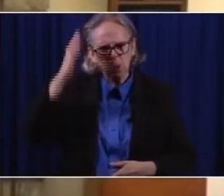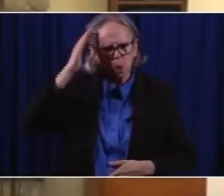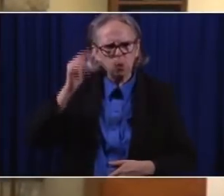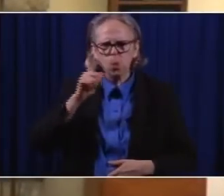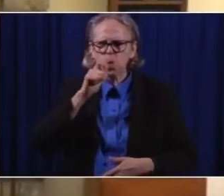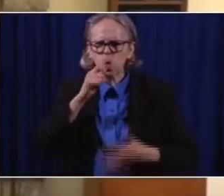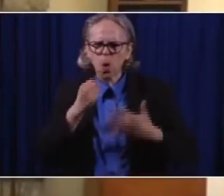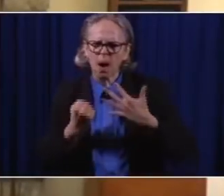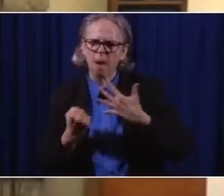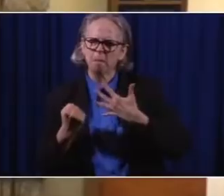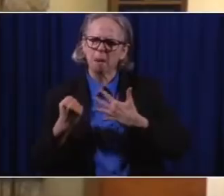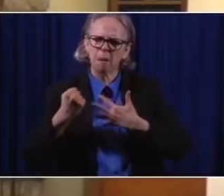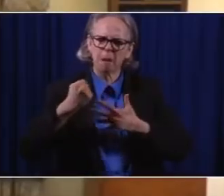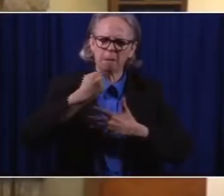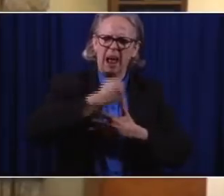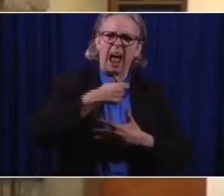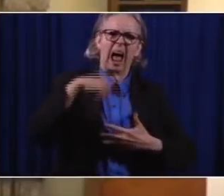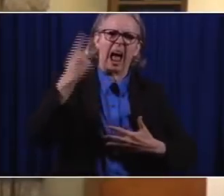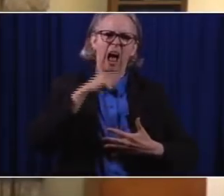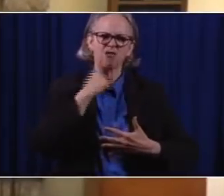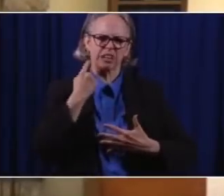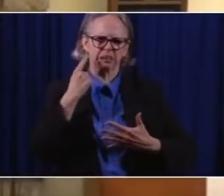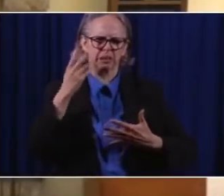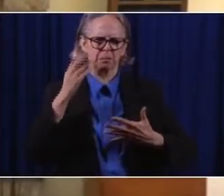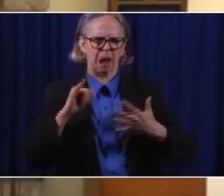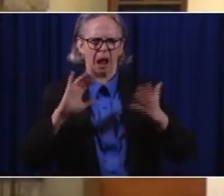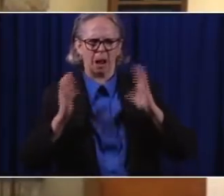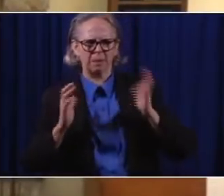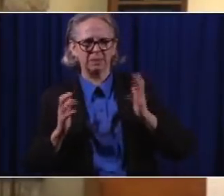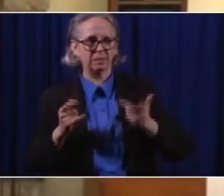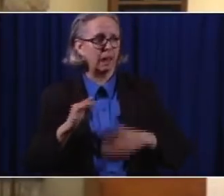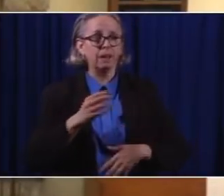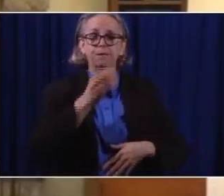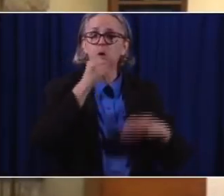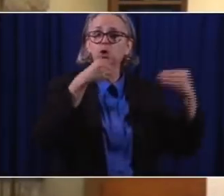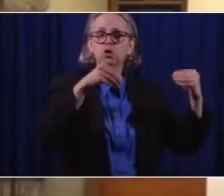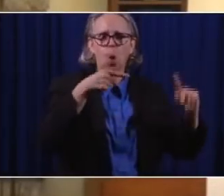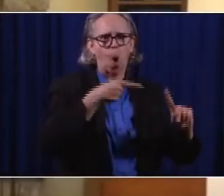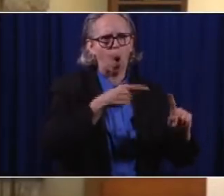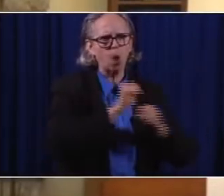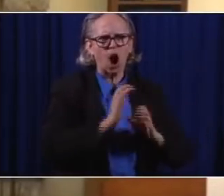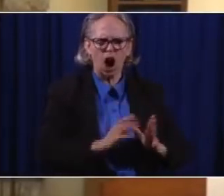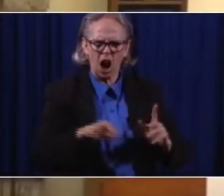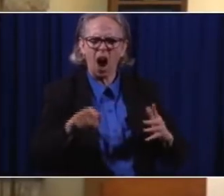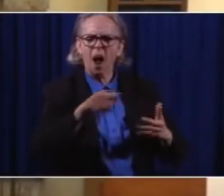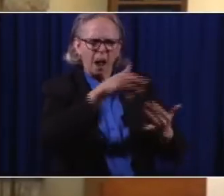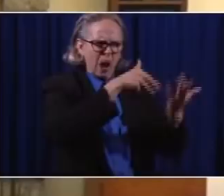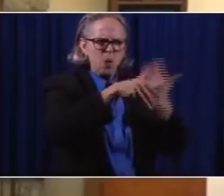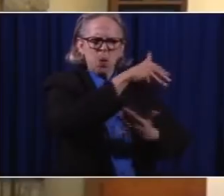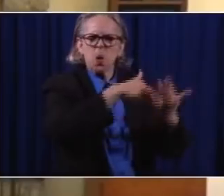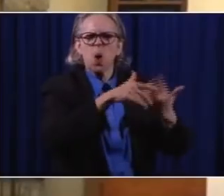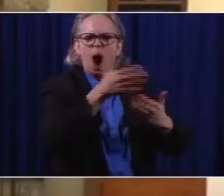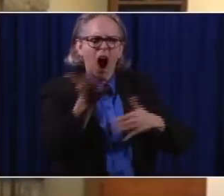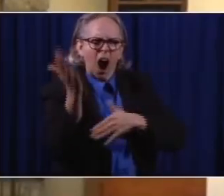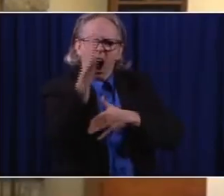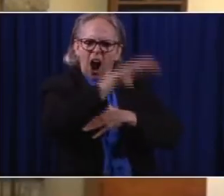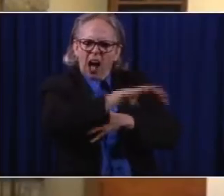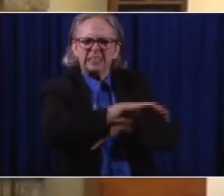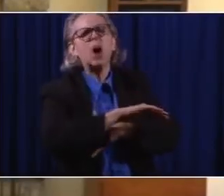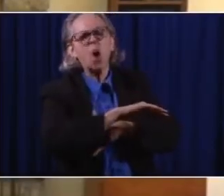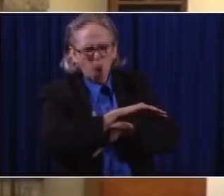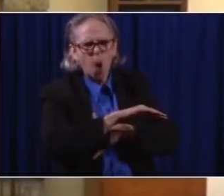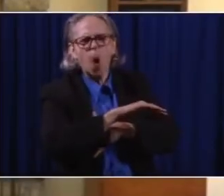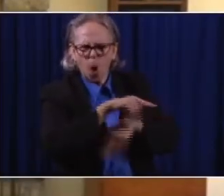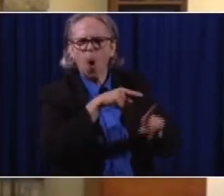somebody who works in a grocery store. They're exposed to people all day. They may have